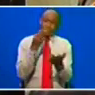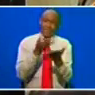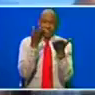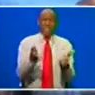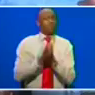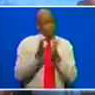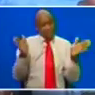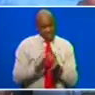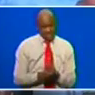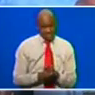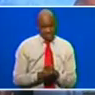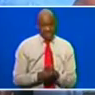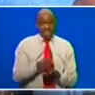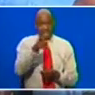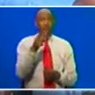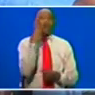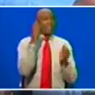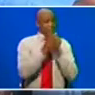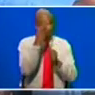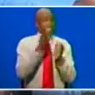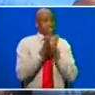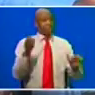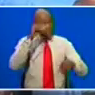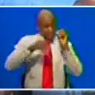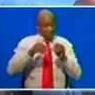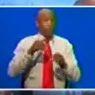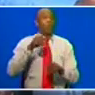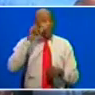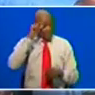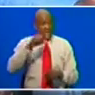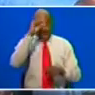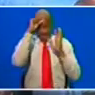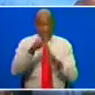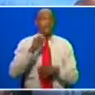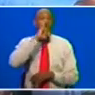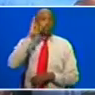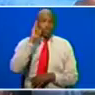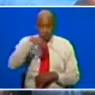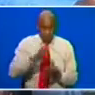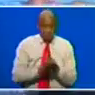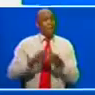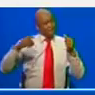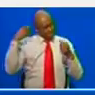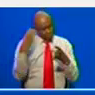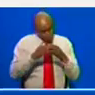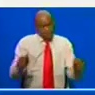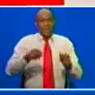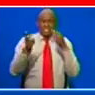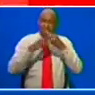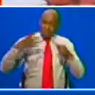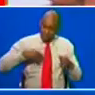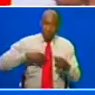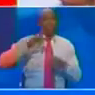za umma. In the 2013 general election, Mombasa Governor Ali Hassan Joho beat 7 opponents to become the